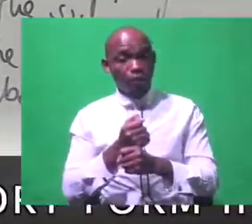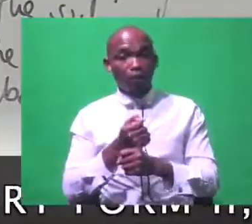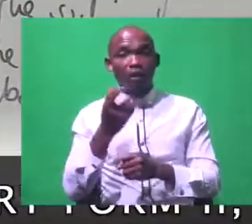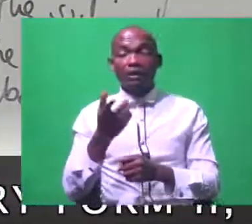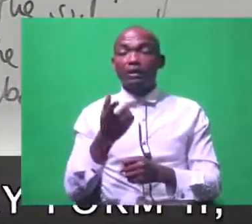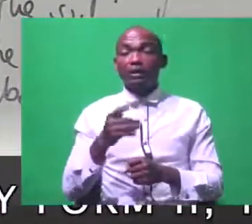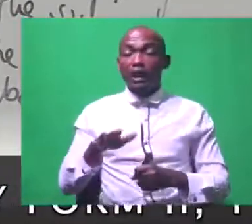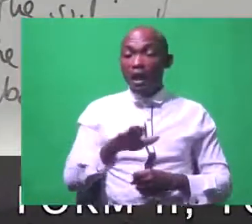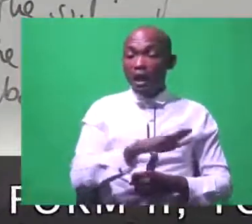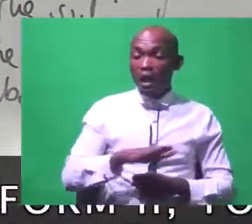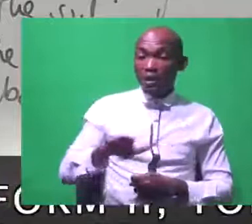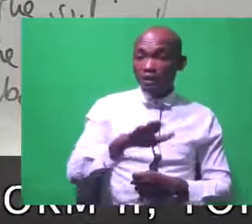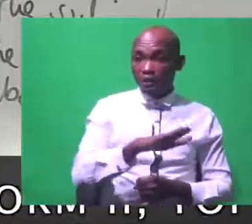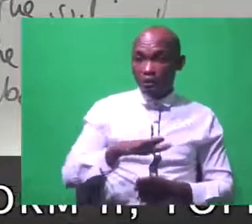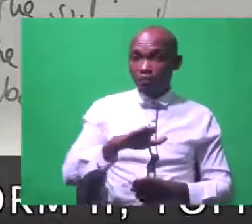is land.